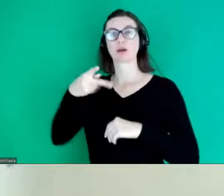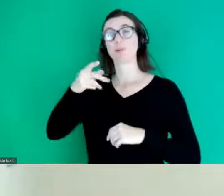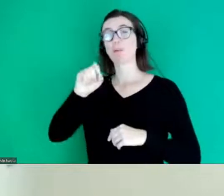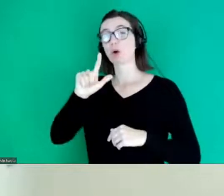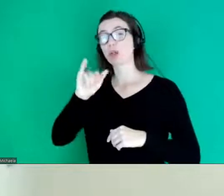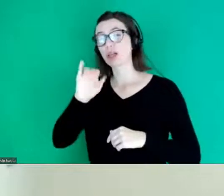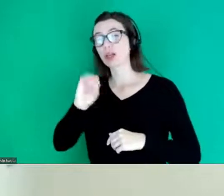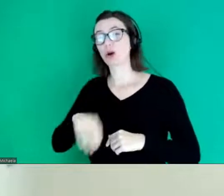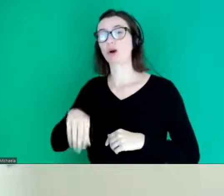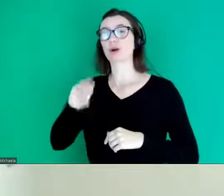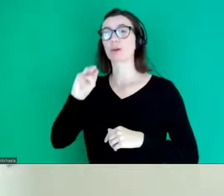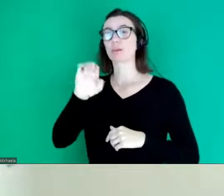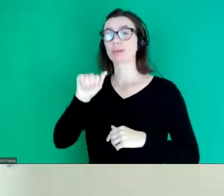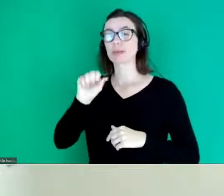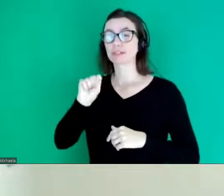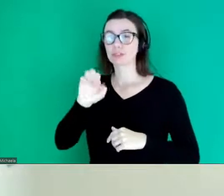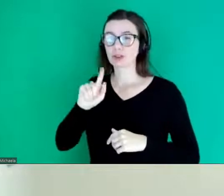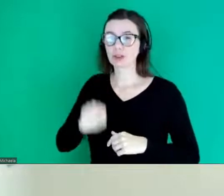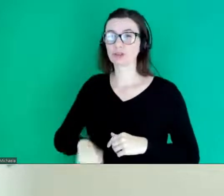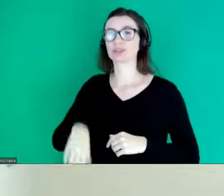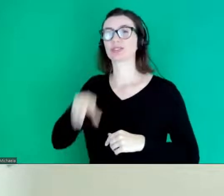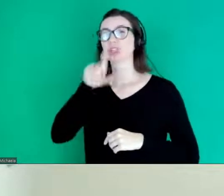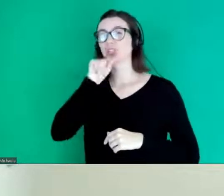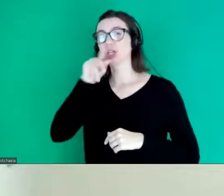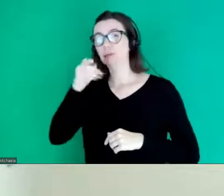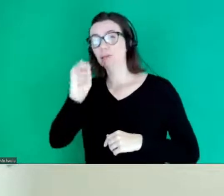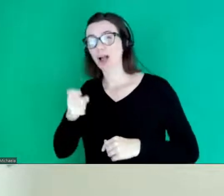and chickenpox and many of the others that are mandated.